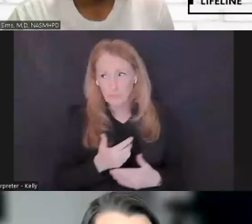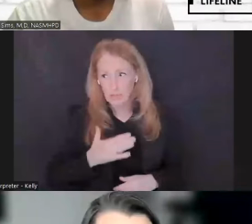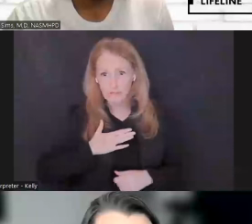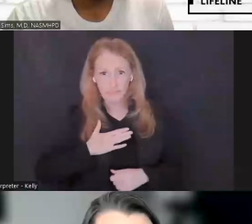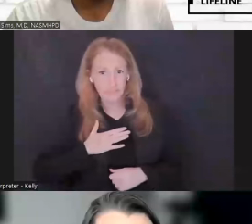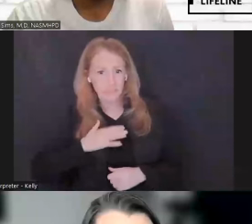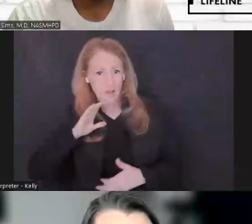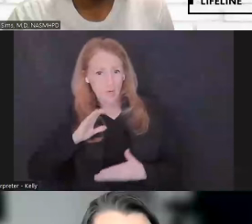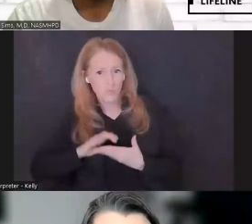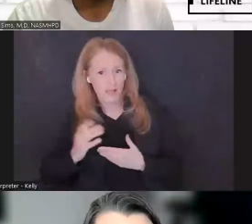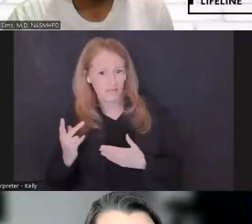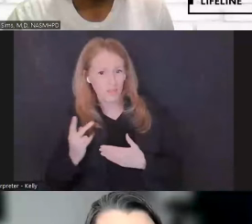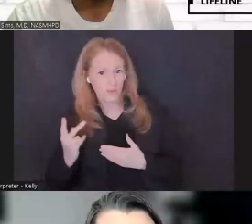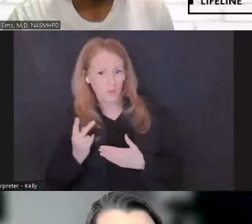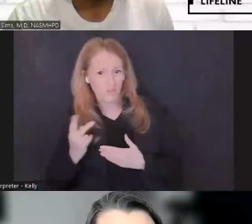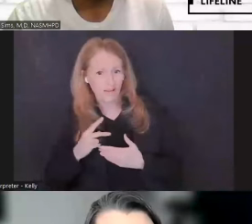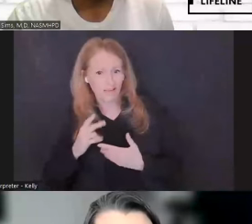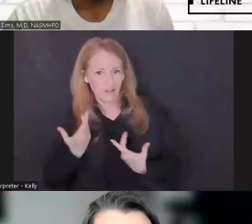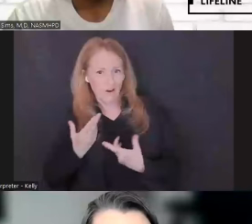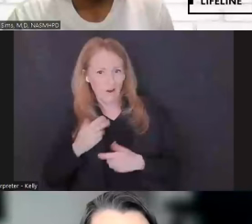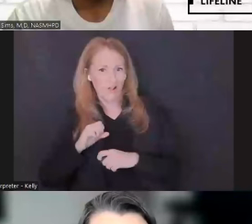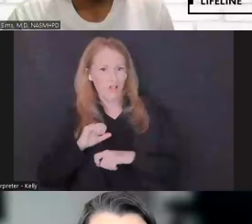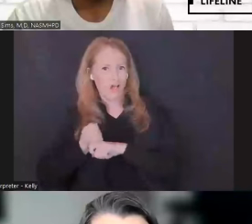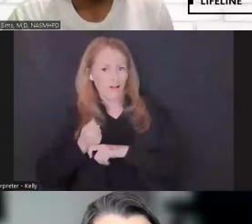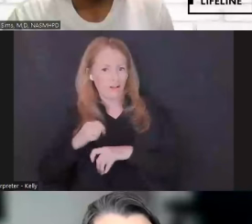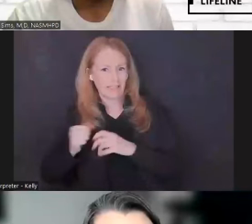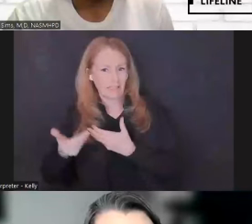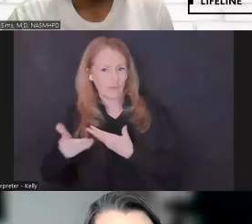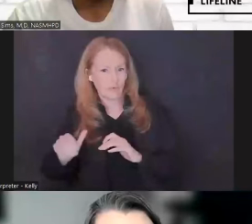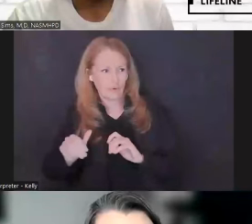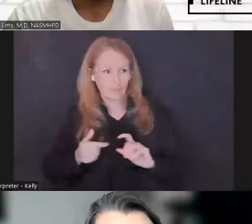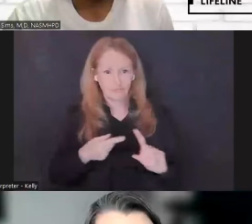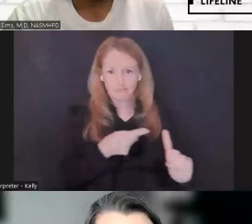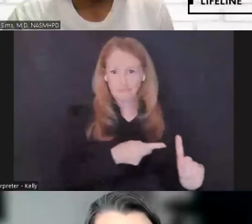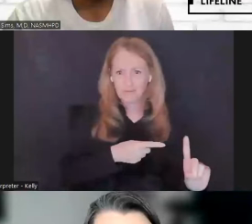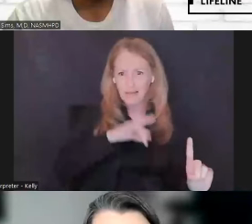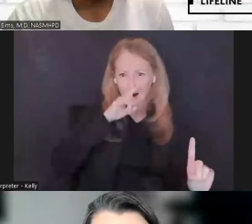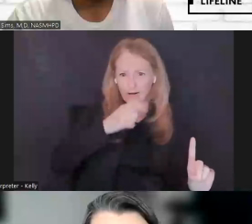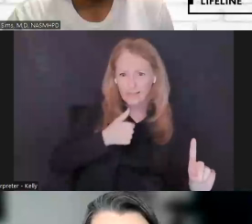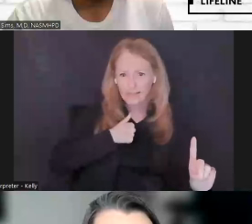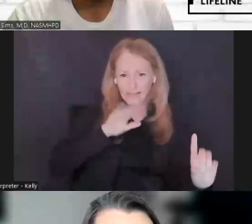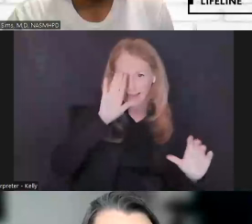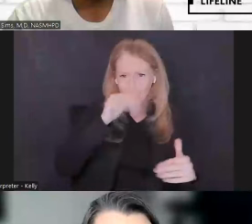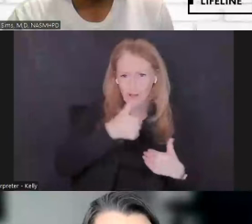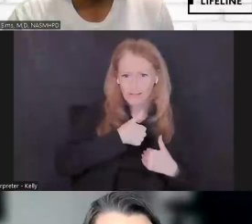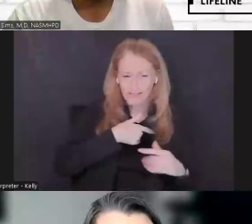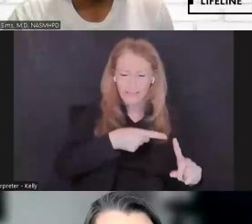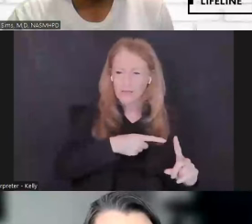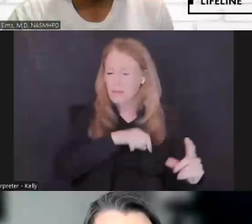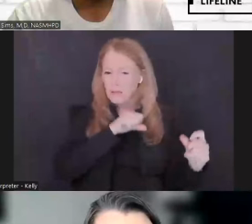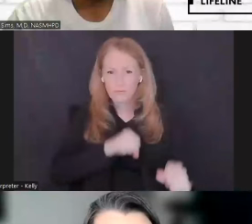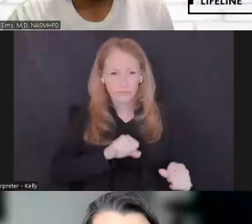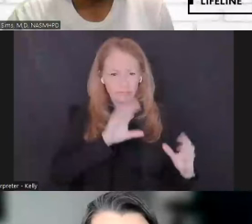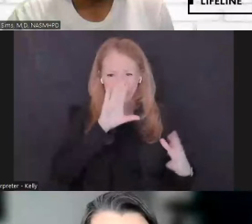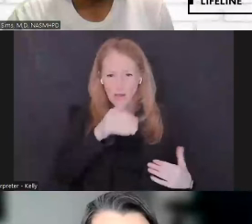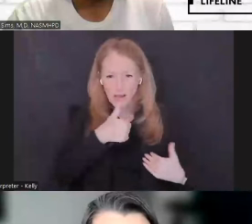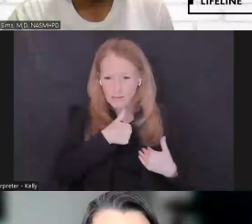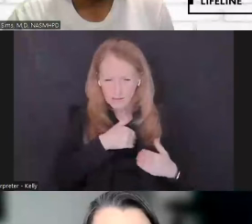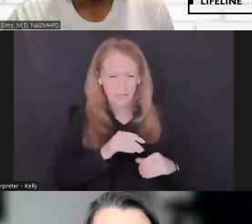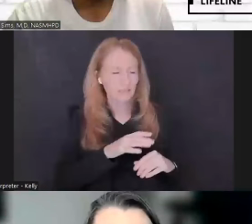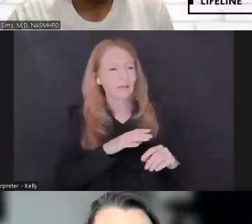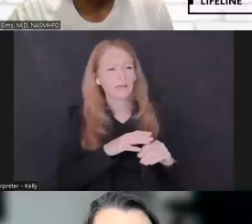a room. Our child has autism and he is severely autistic. He